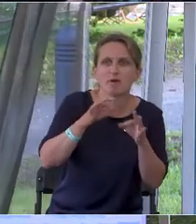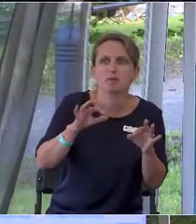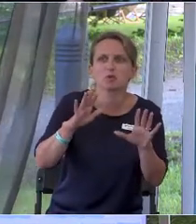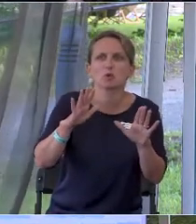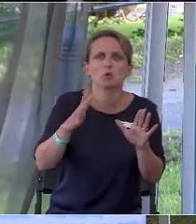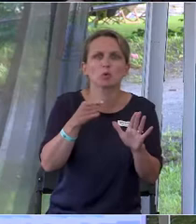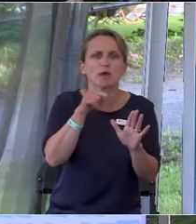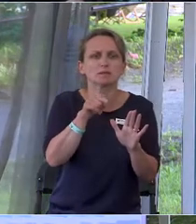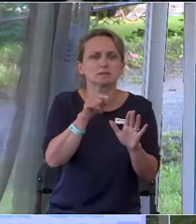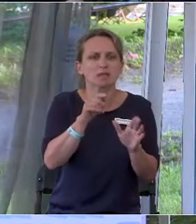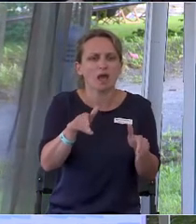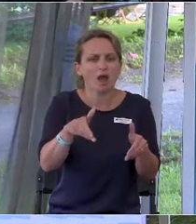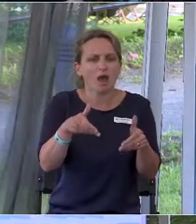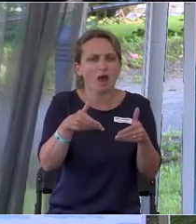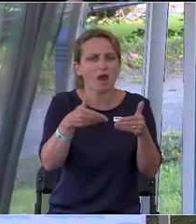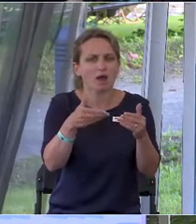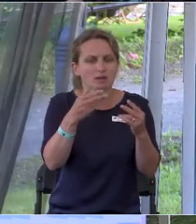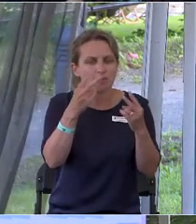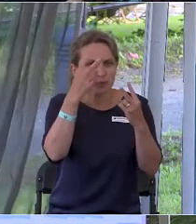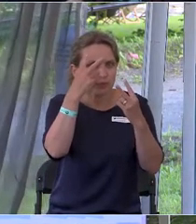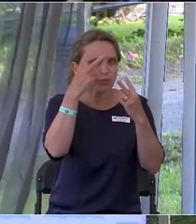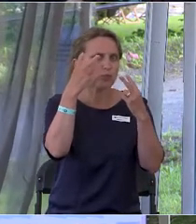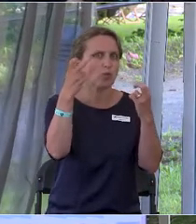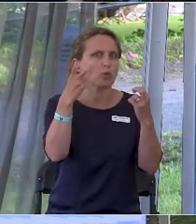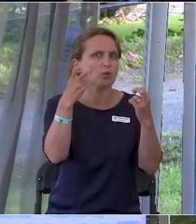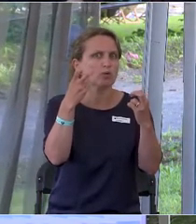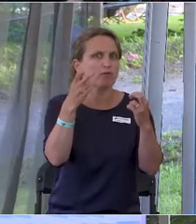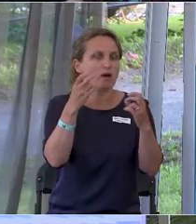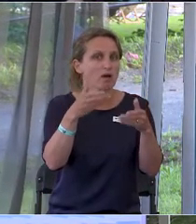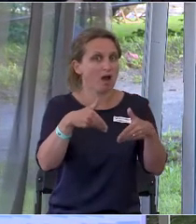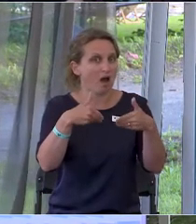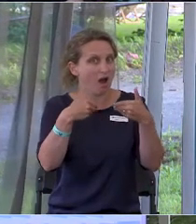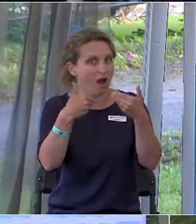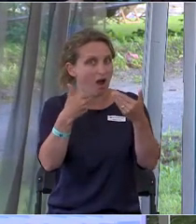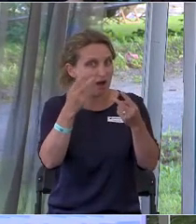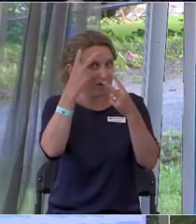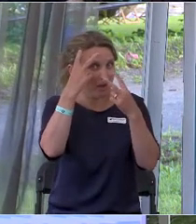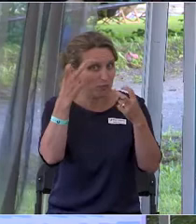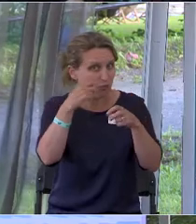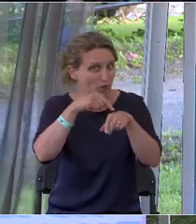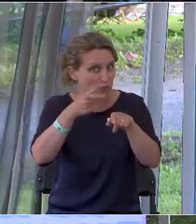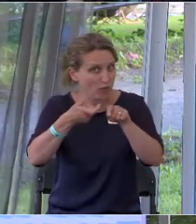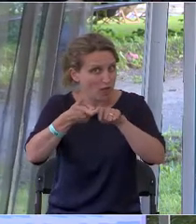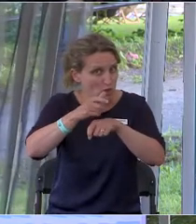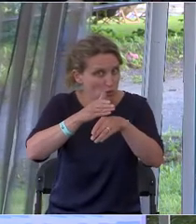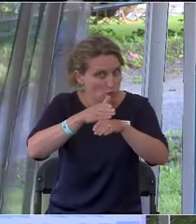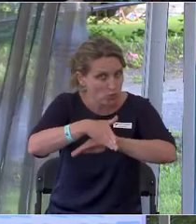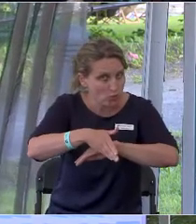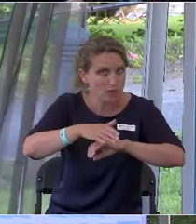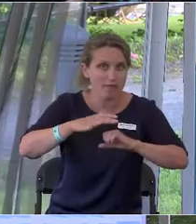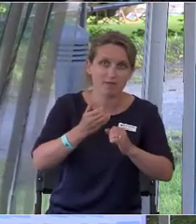or deteriorate or eat up security of your state and of your statehood, which is not the same